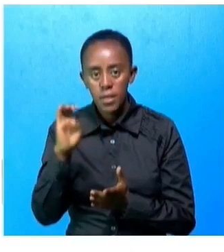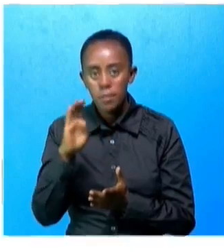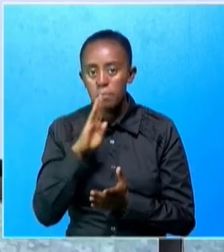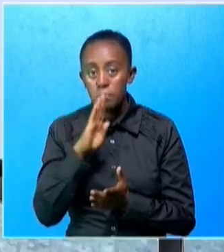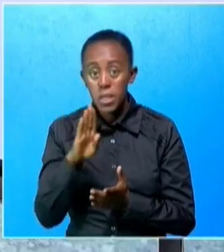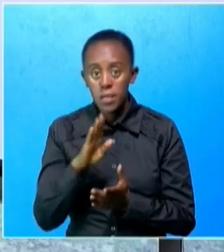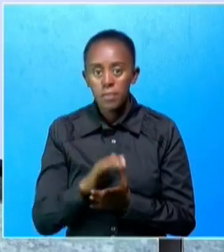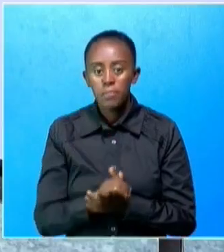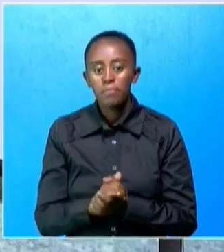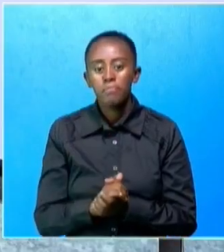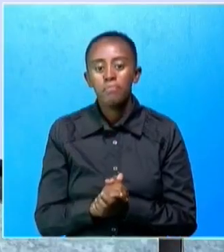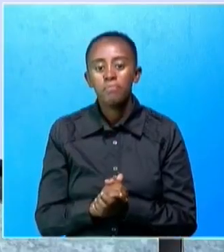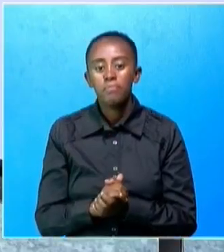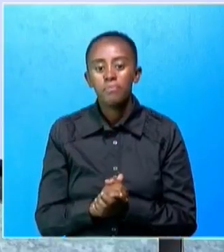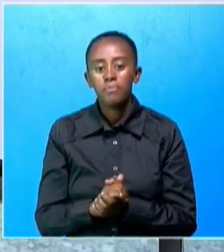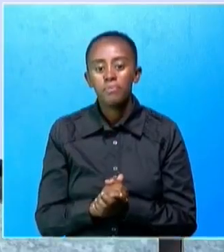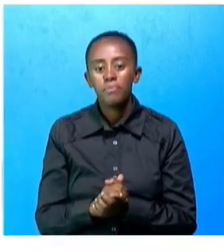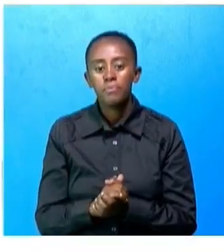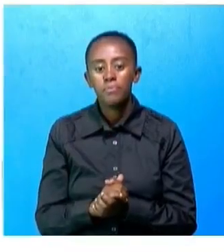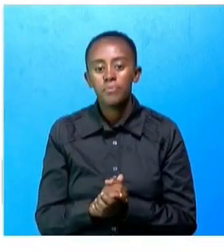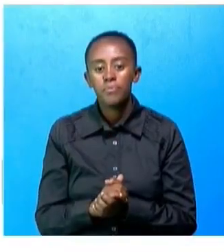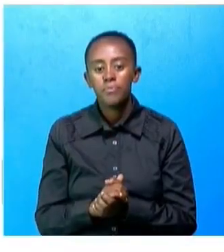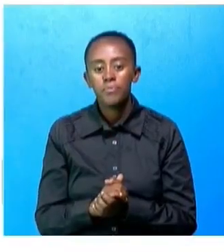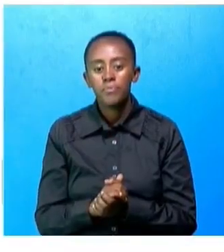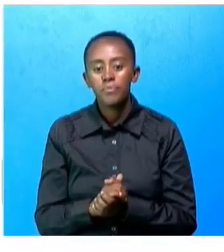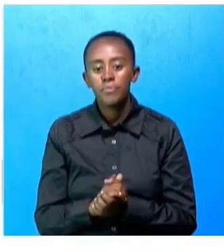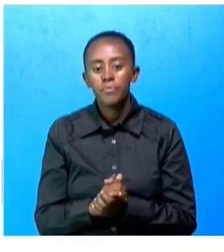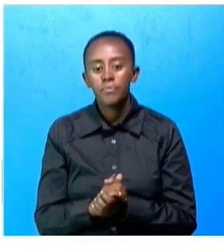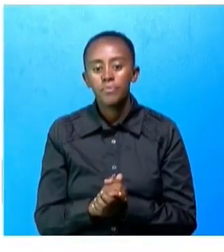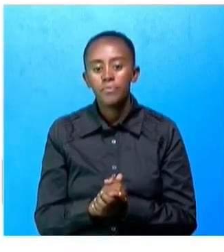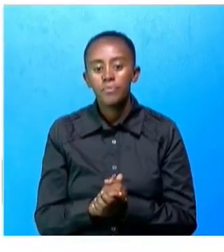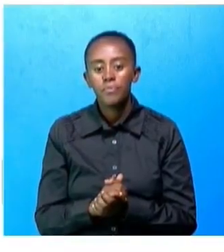Good. Wrong and stay. Rain and stay.